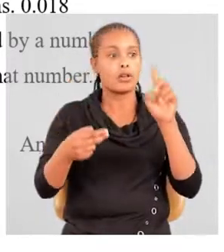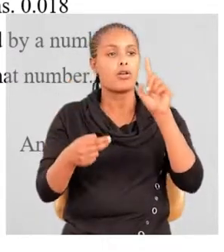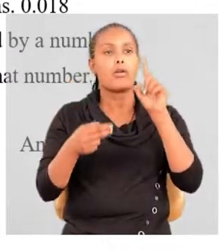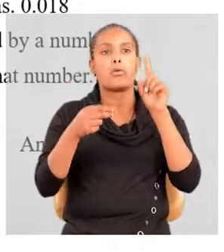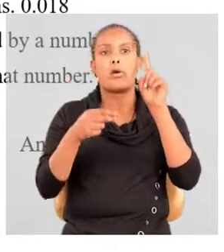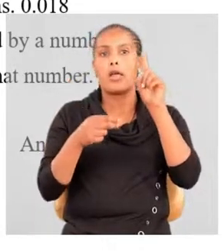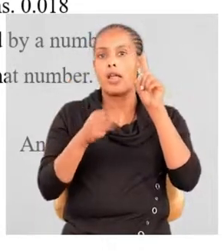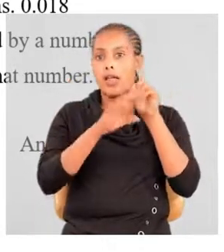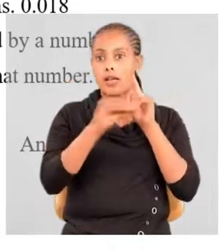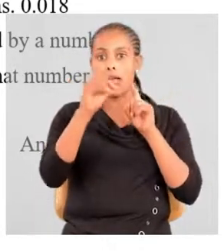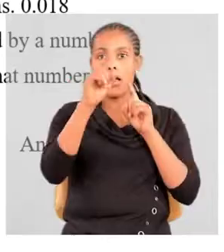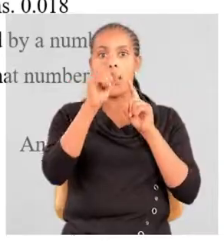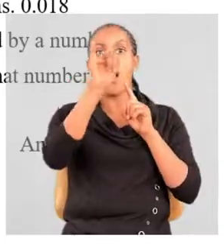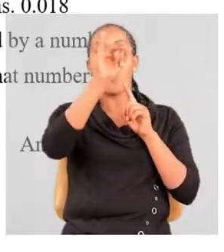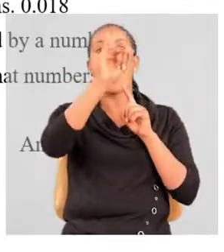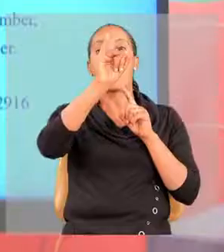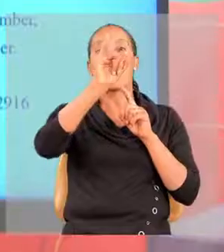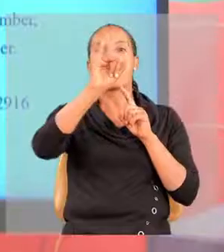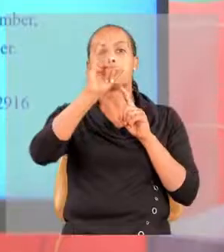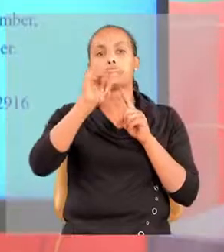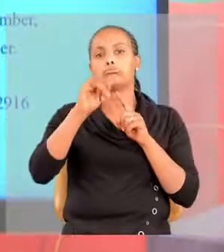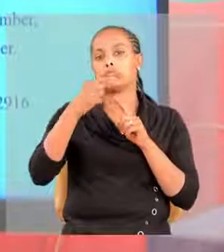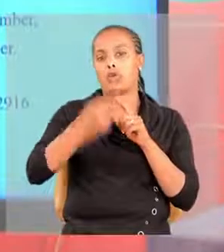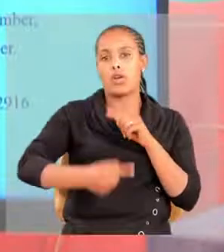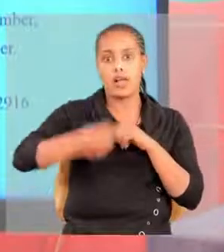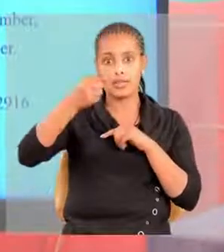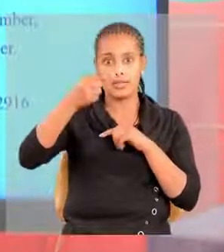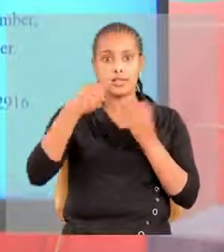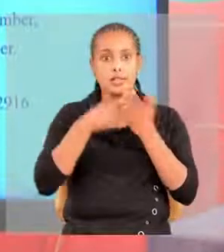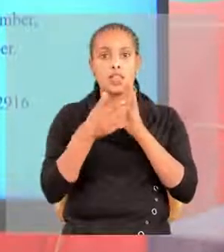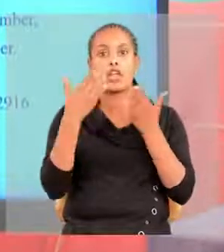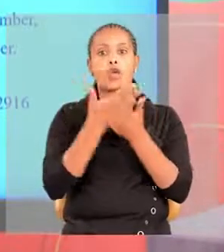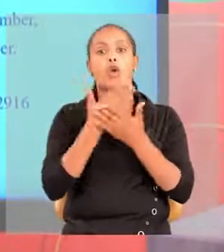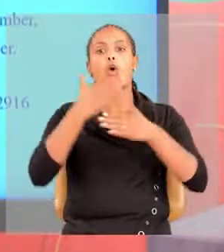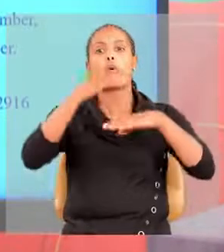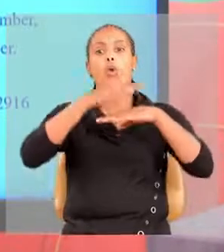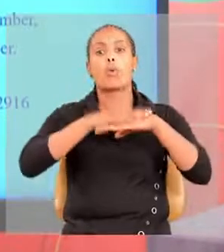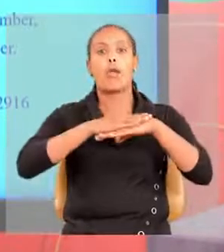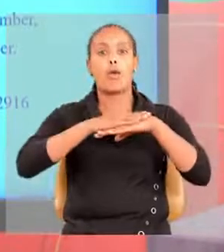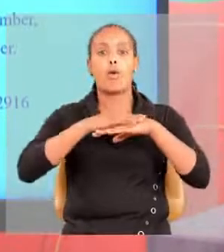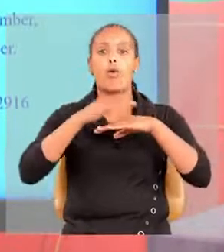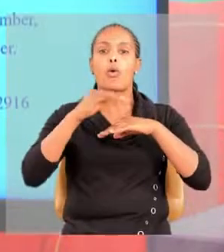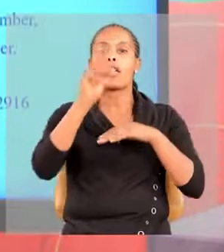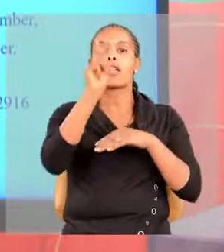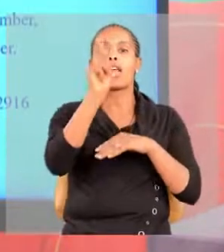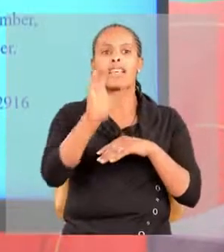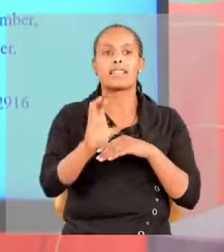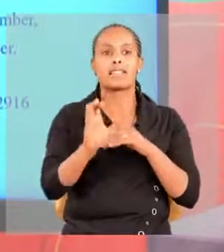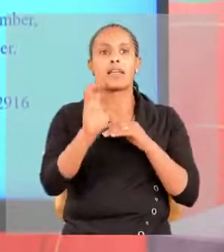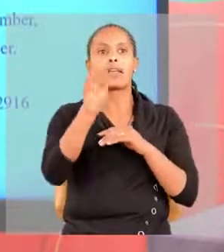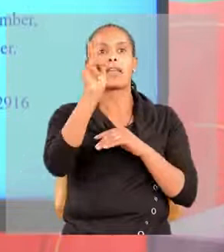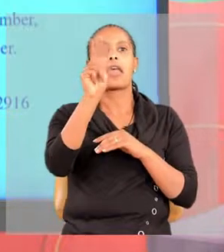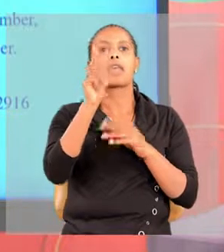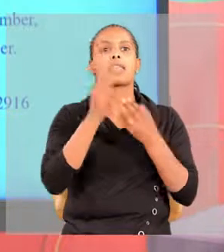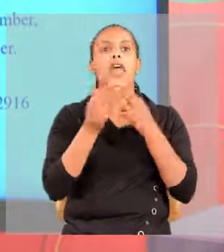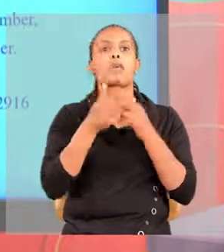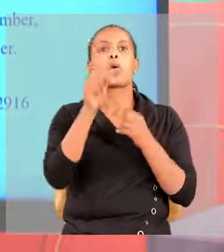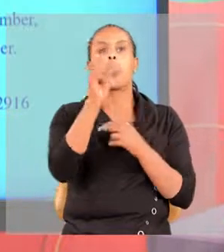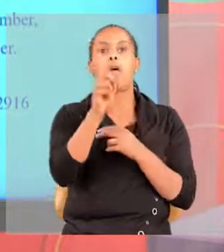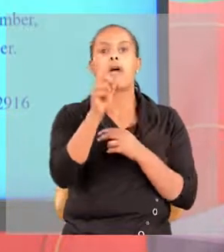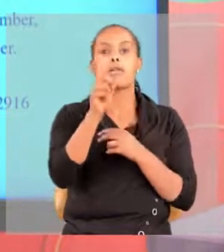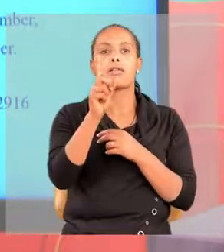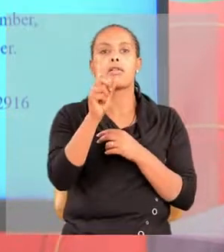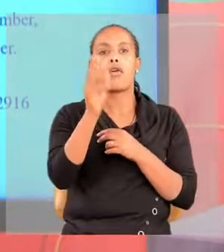H2 gas plus I2 gas. Now, the new equilibrium constant K prime C is 1 over